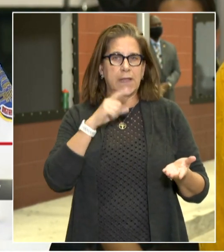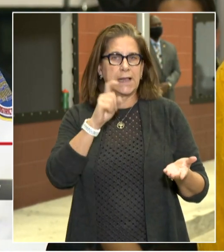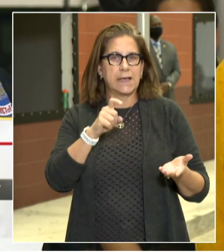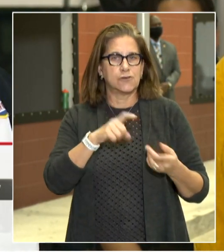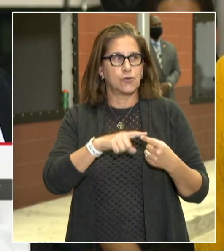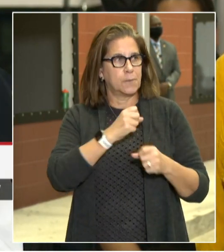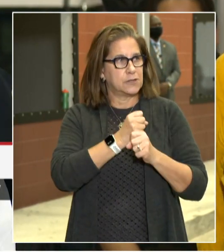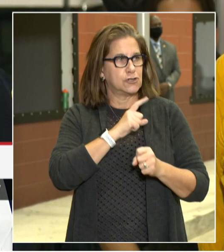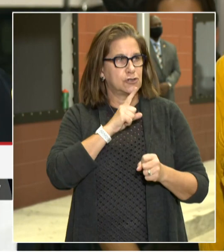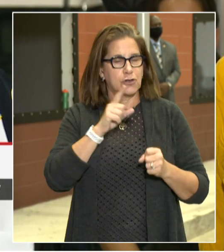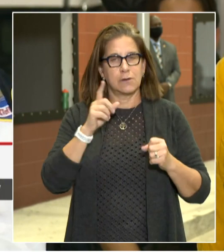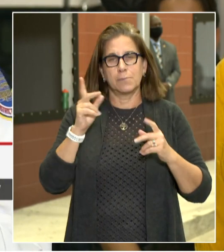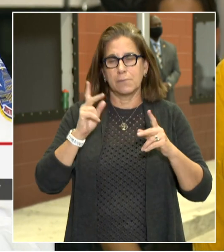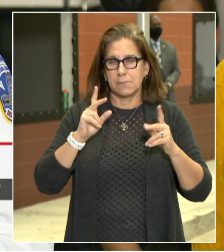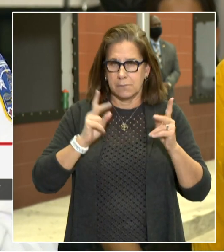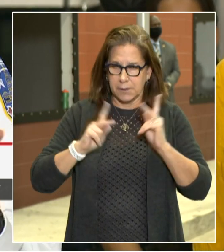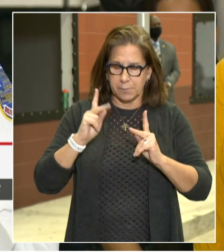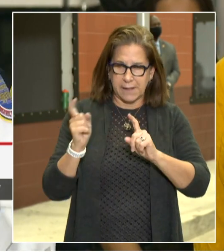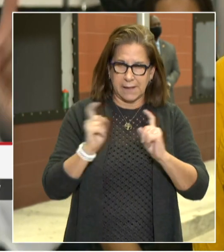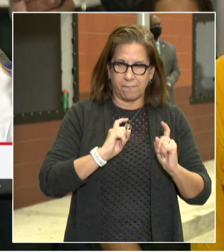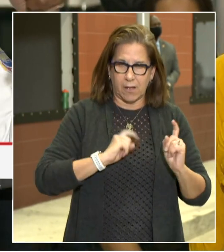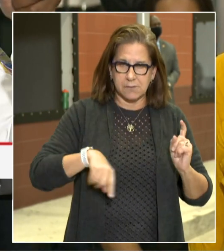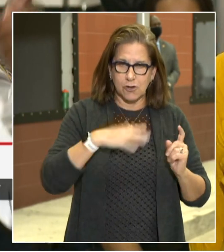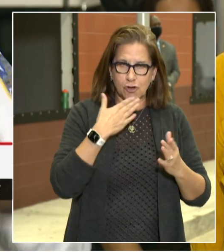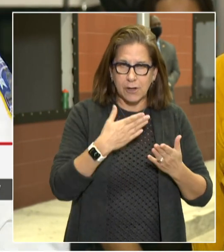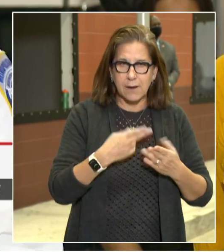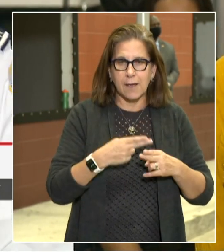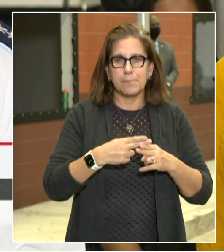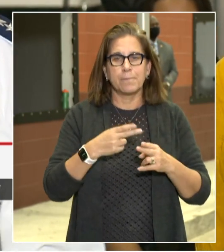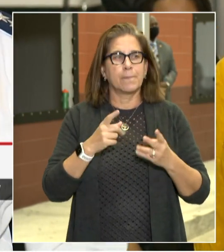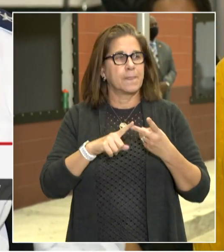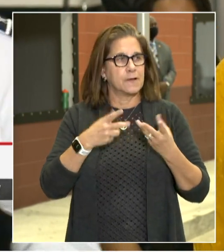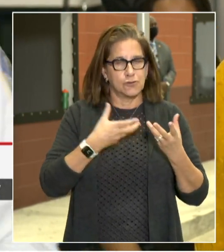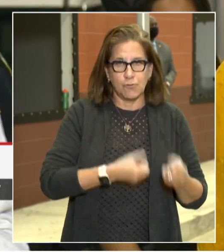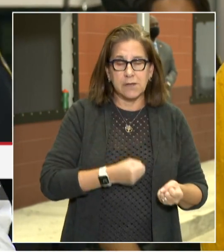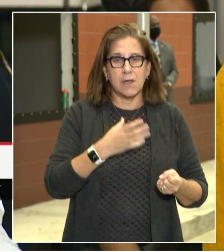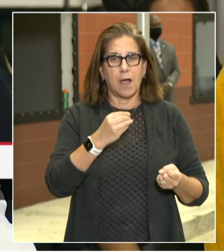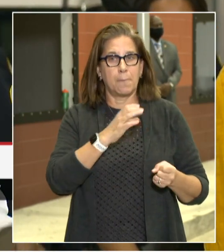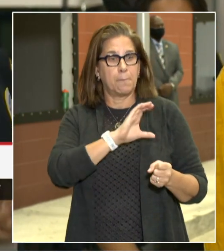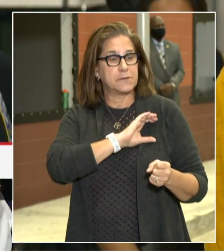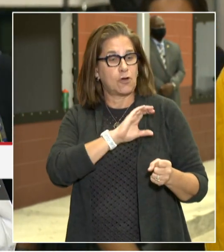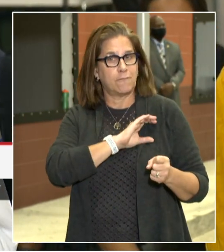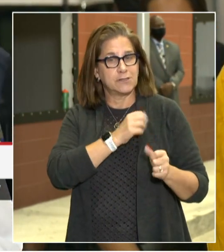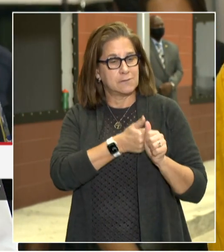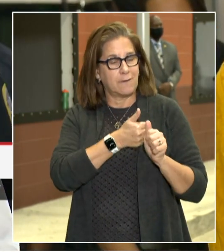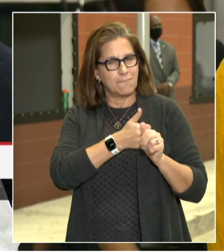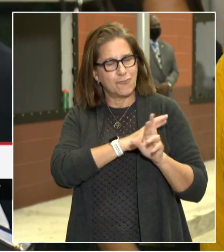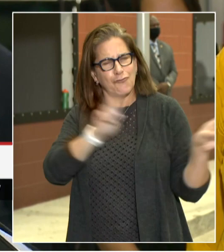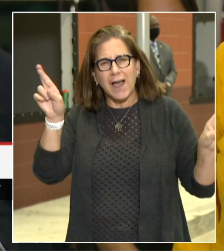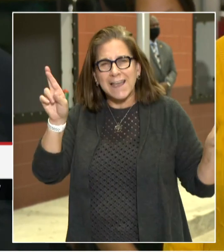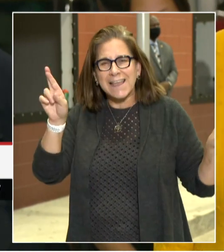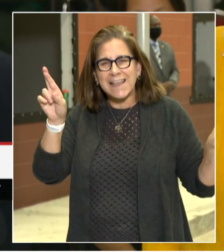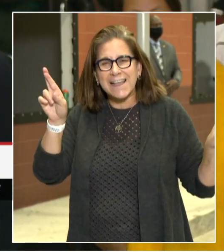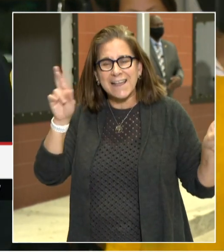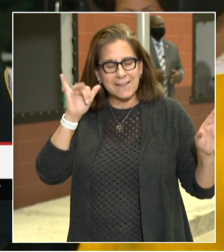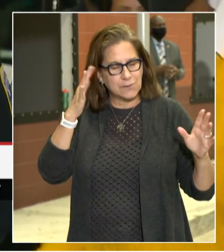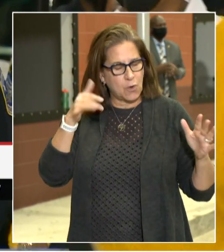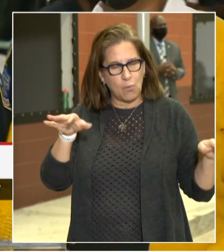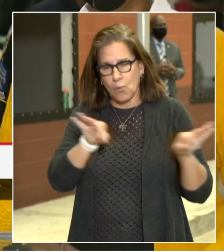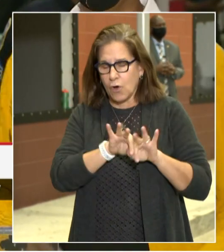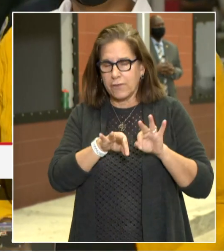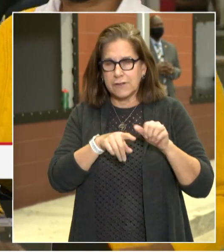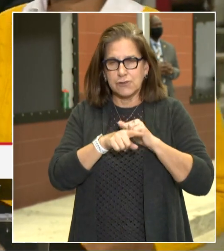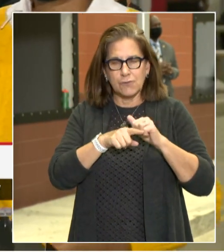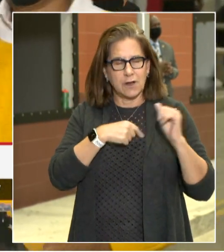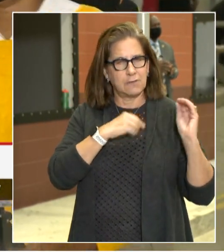community. Yep. Any other off-topic questions? Yes, I actually Mark? had a couple for the mayor. I have Okay. one on topic and then two off for you, Okay. Mayor Bowser. Mayor,